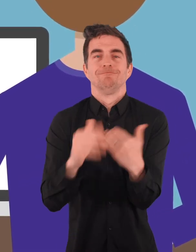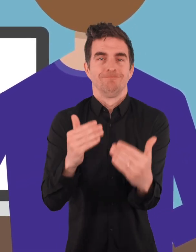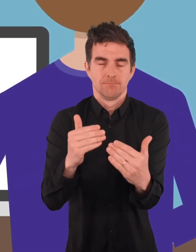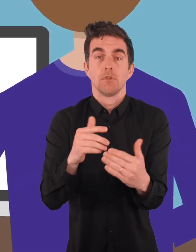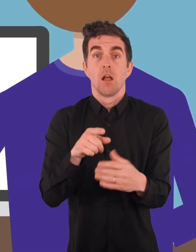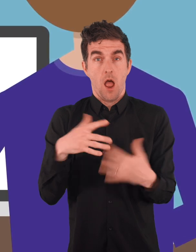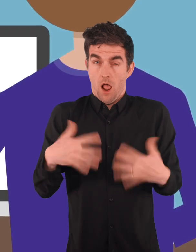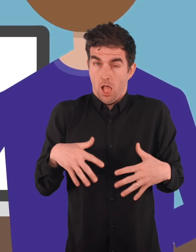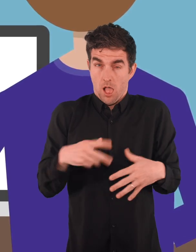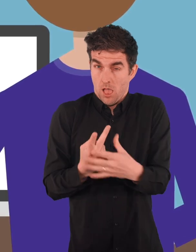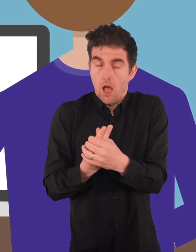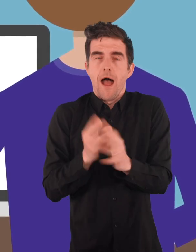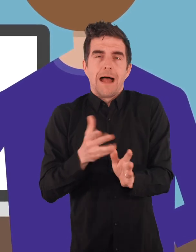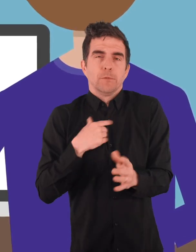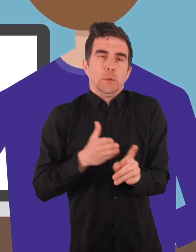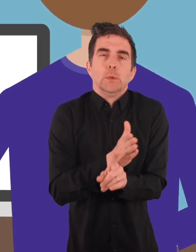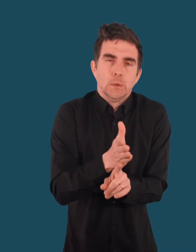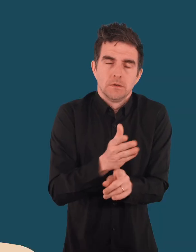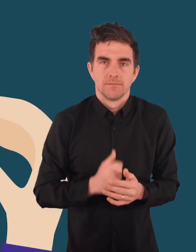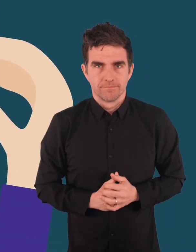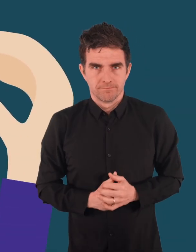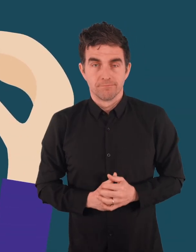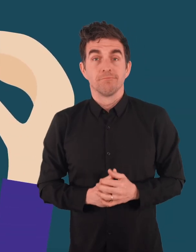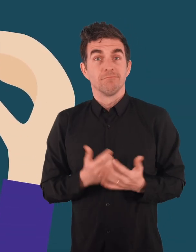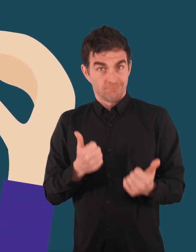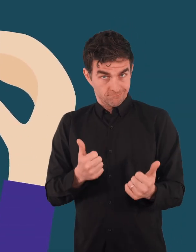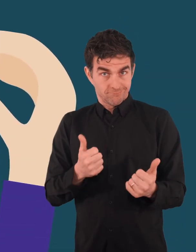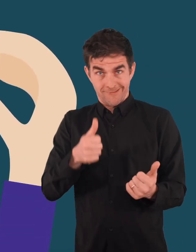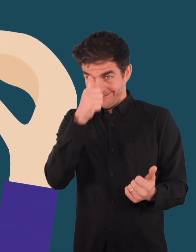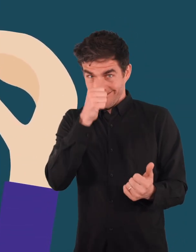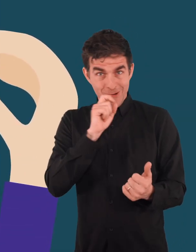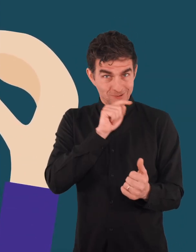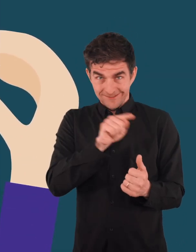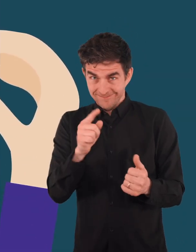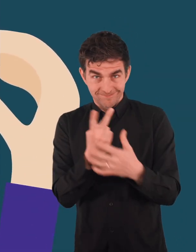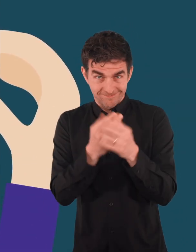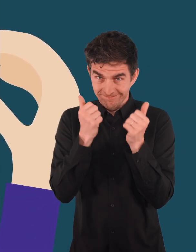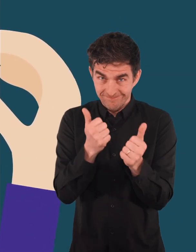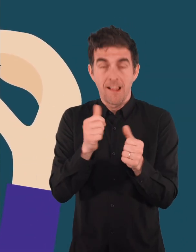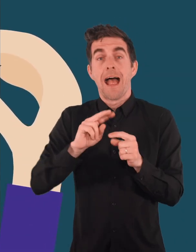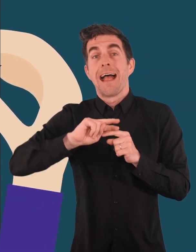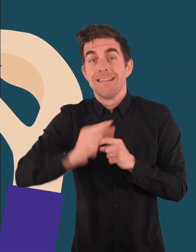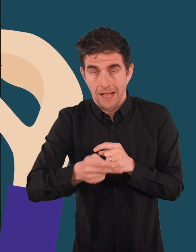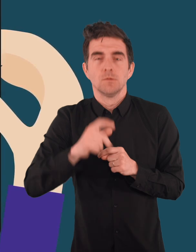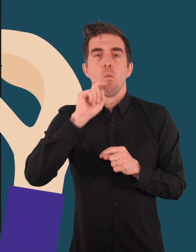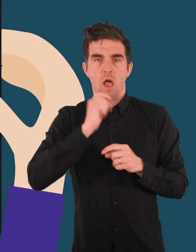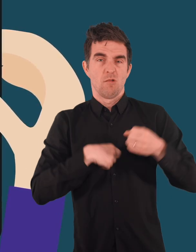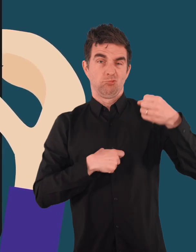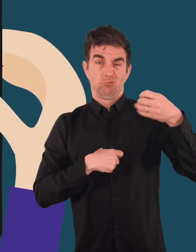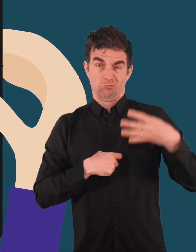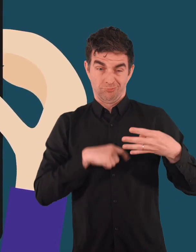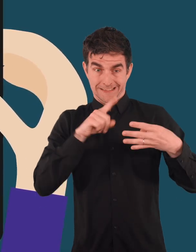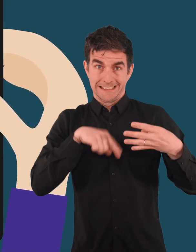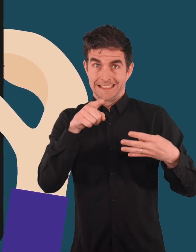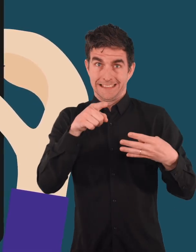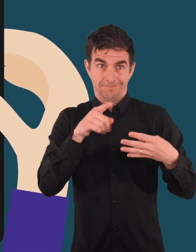this if you are living with your partner. Once your relationship status has been established, you will go on to the next stage, which